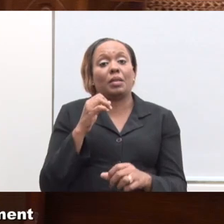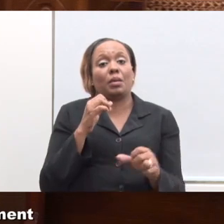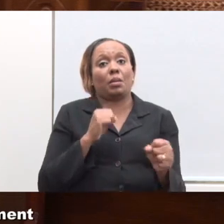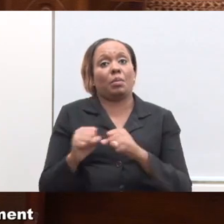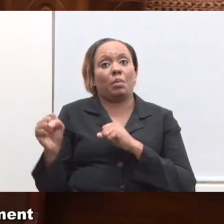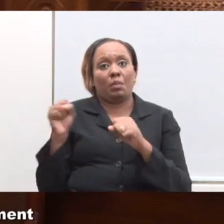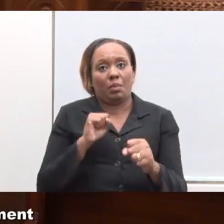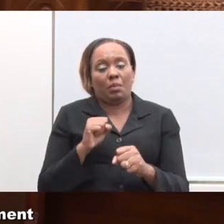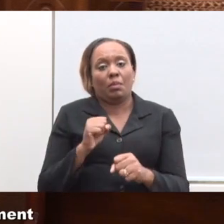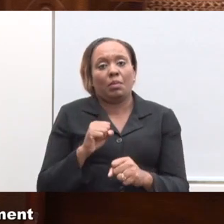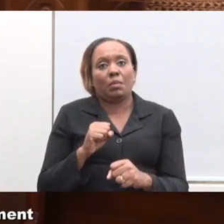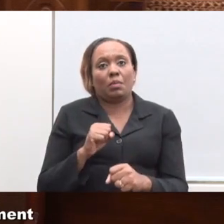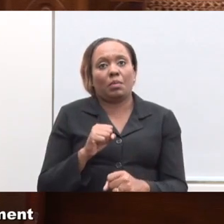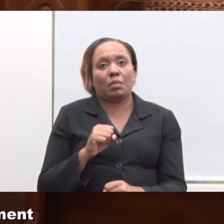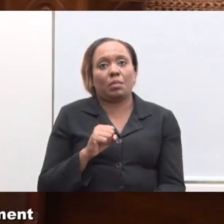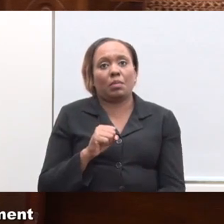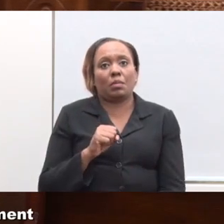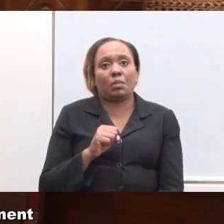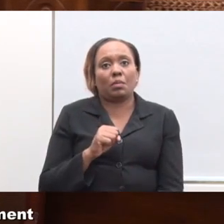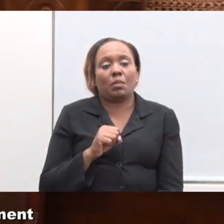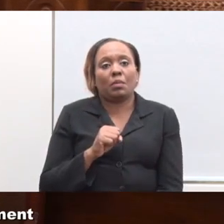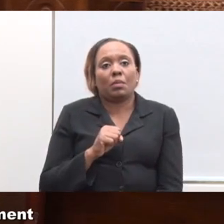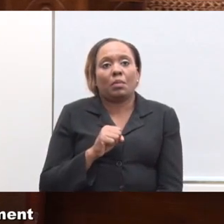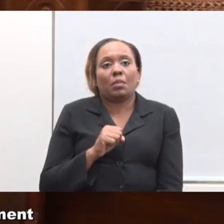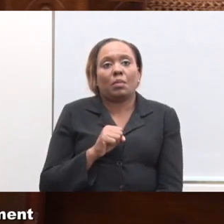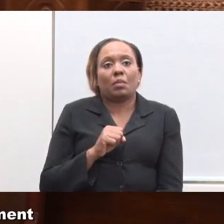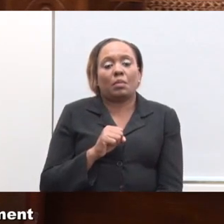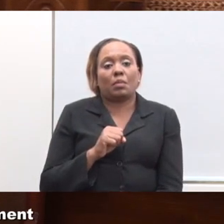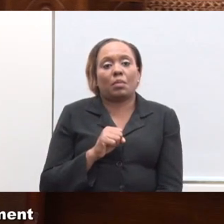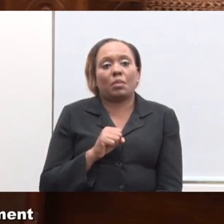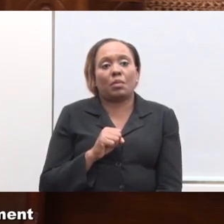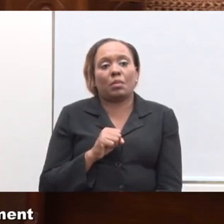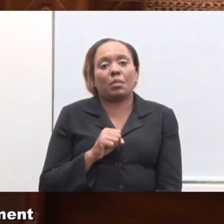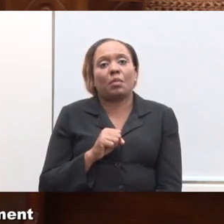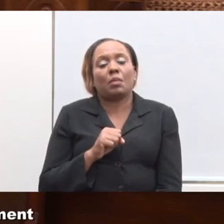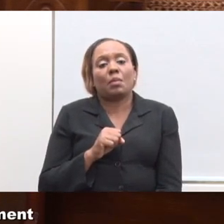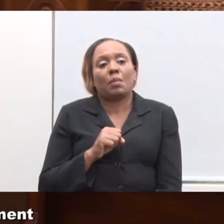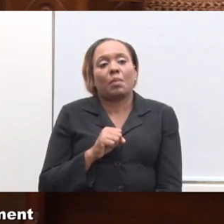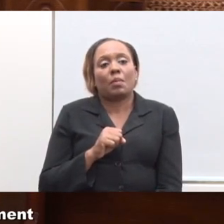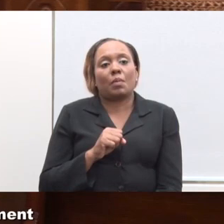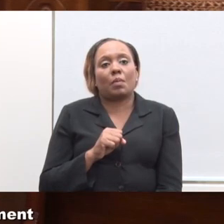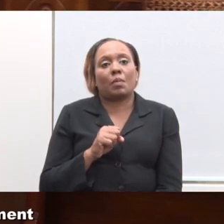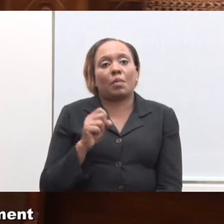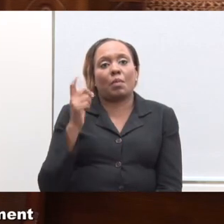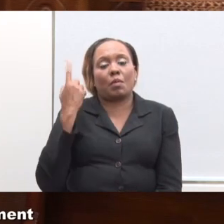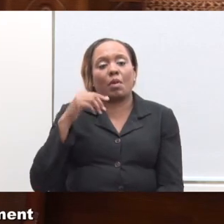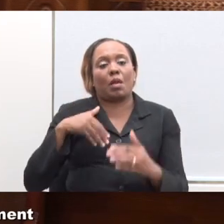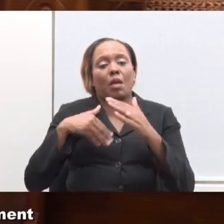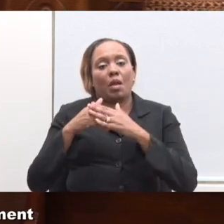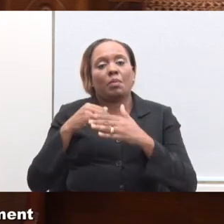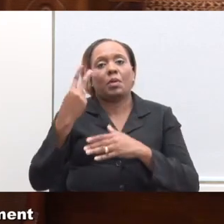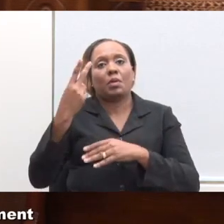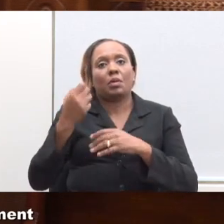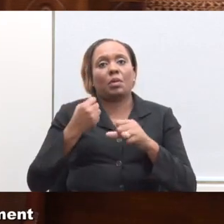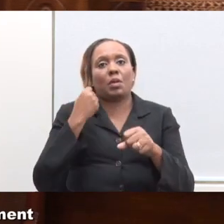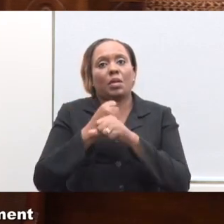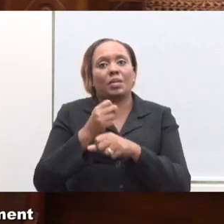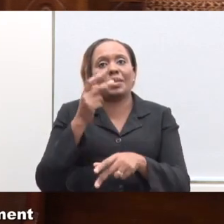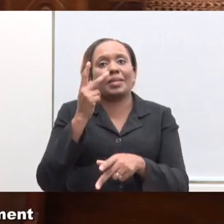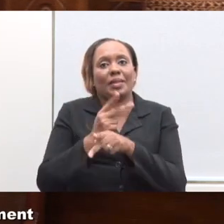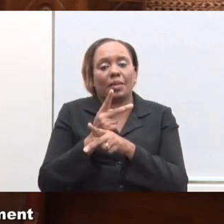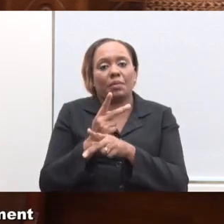hedging exercise to lock in the currently low oil prices for a period of up to 2 years. The Minister